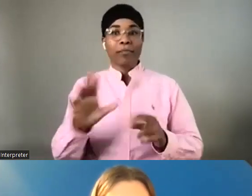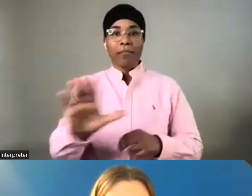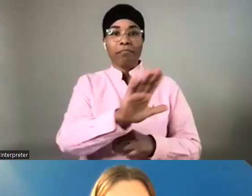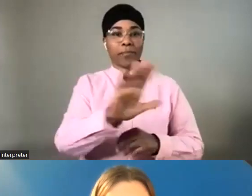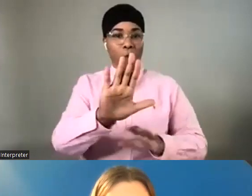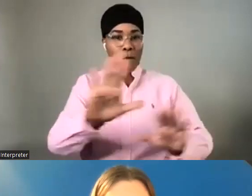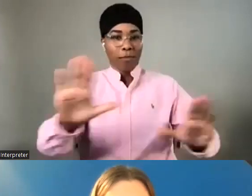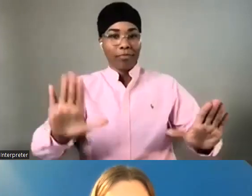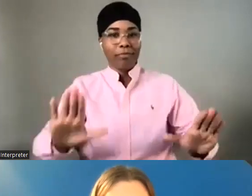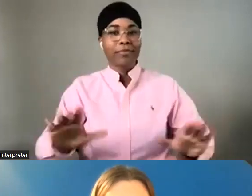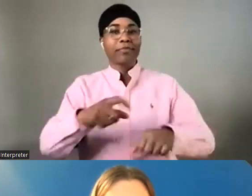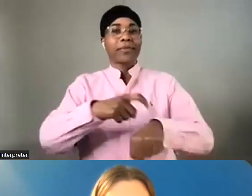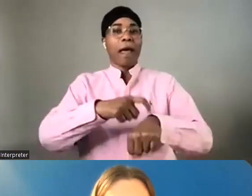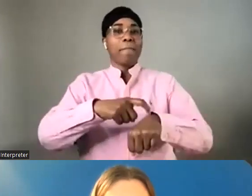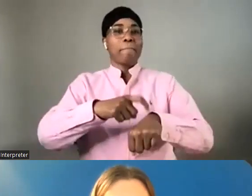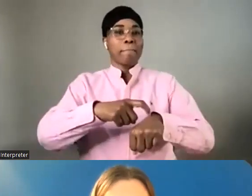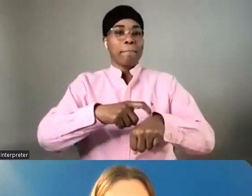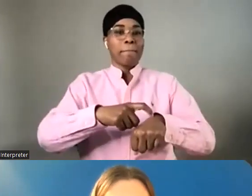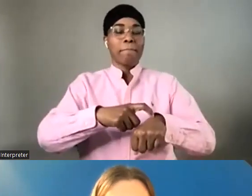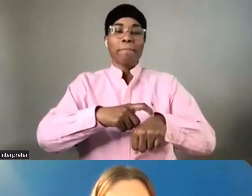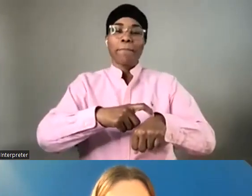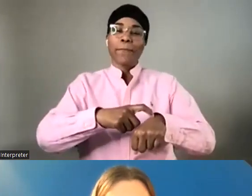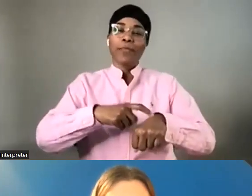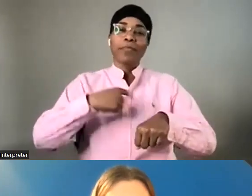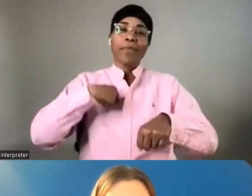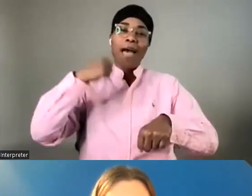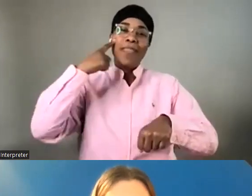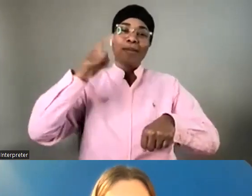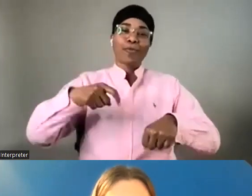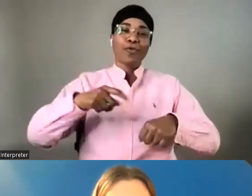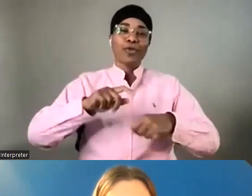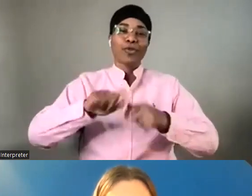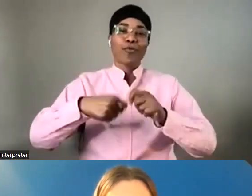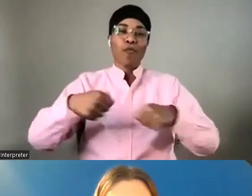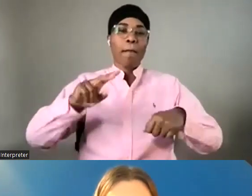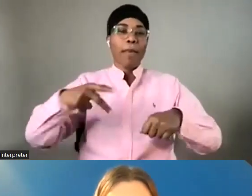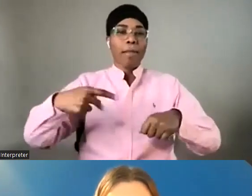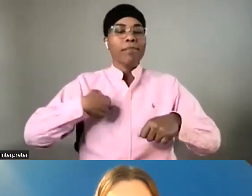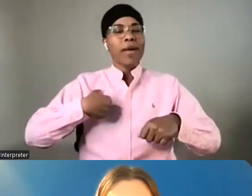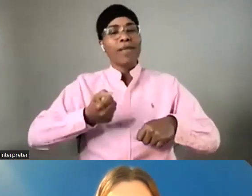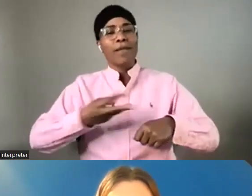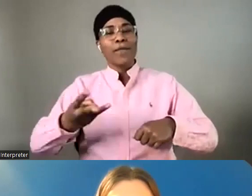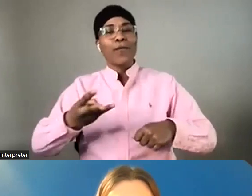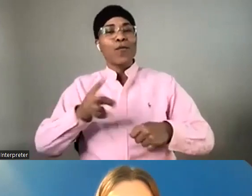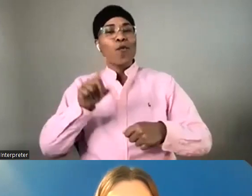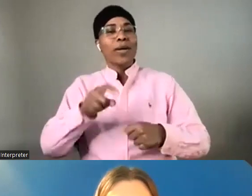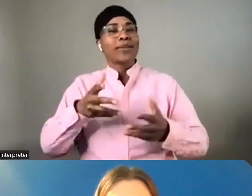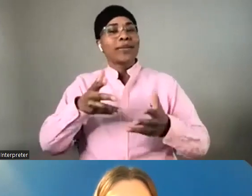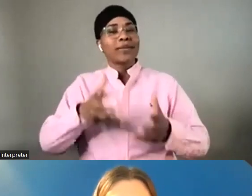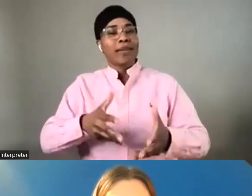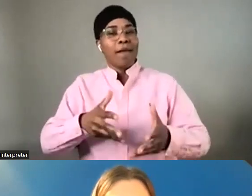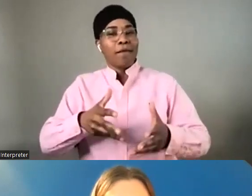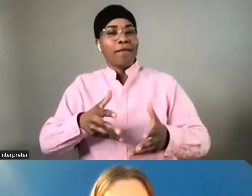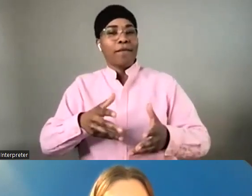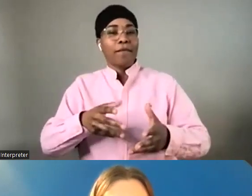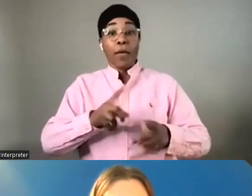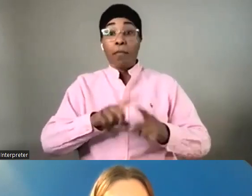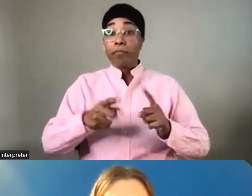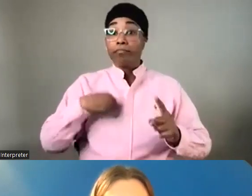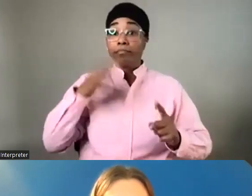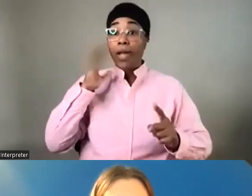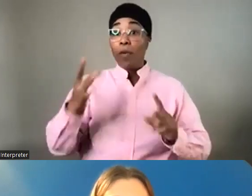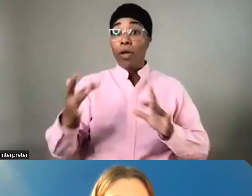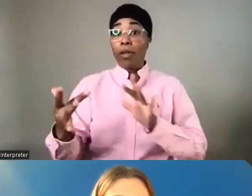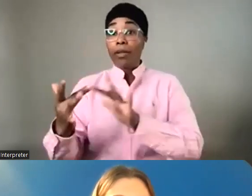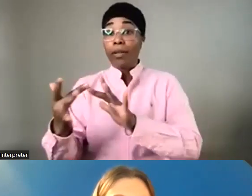And so I think this is an okay spot to wrap. I do have some hanging questions. And so I'll reach out to you,